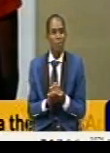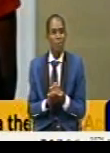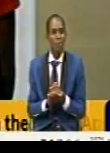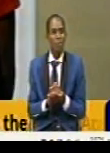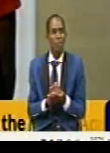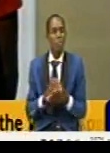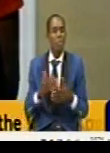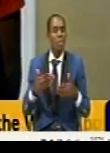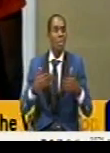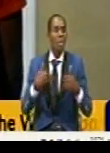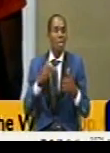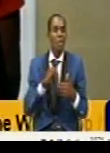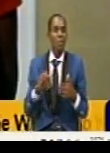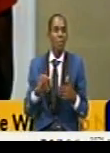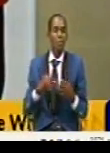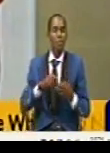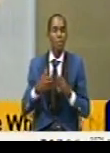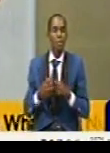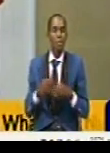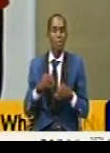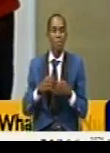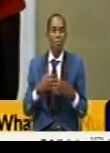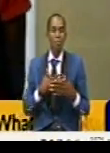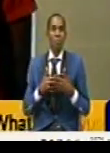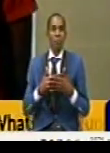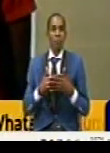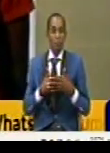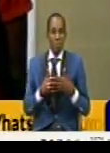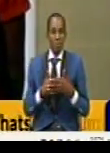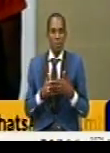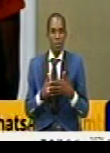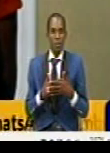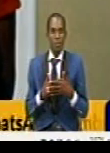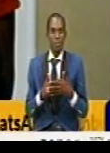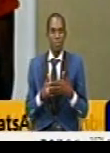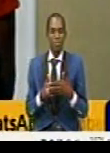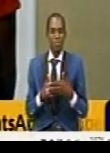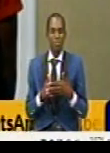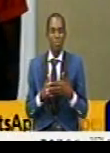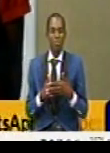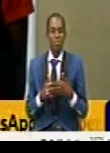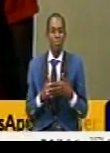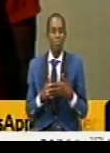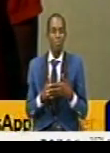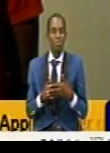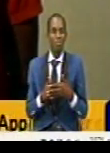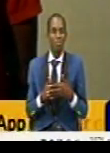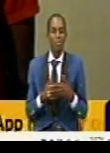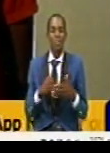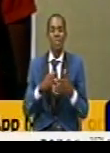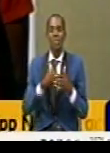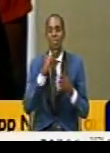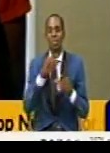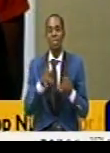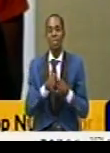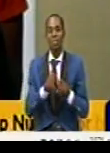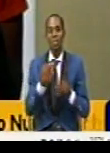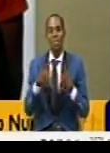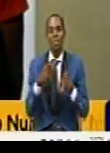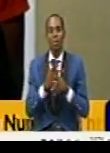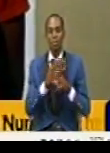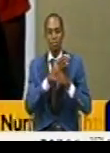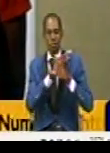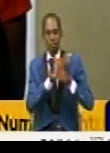Daniel. I've been, for as long as I can remember, I've been having difficulties in breathing. They call